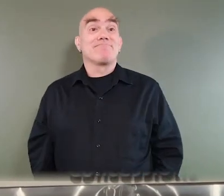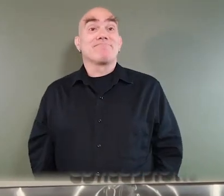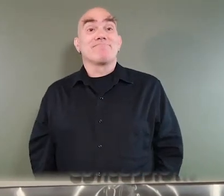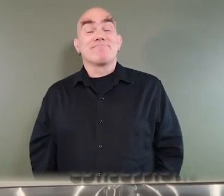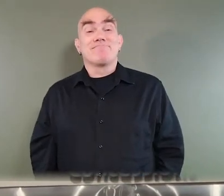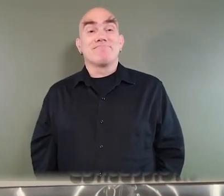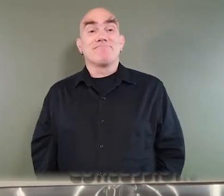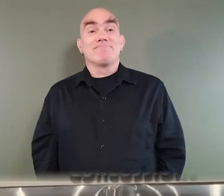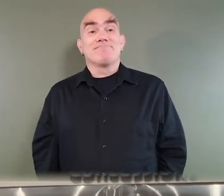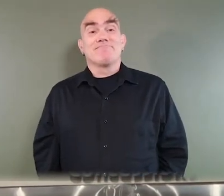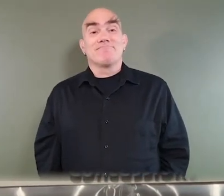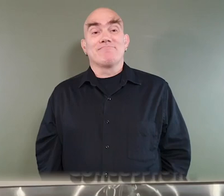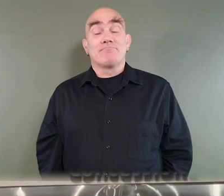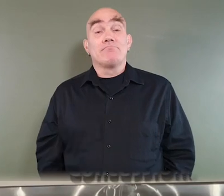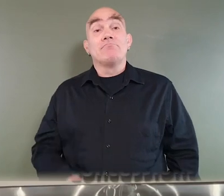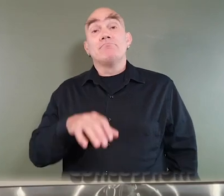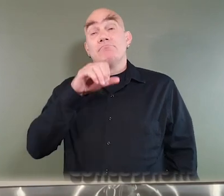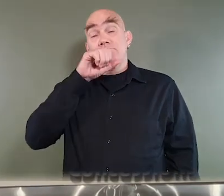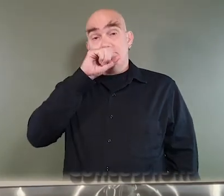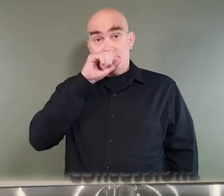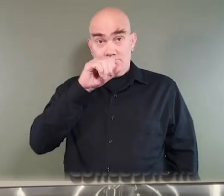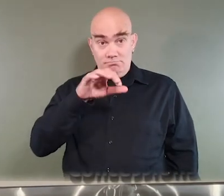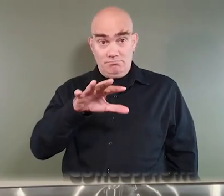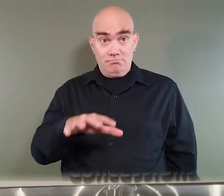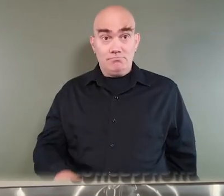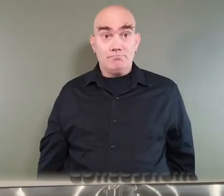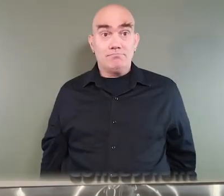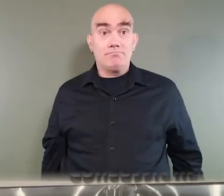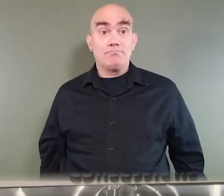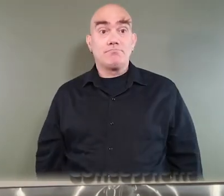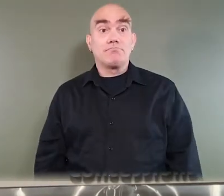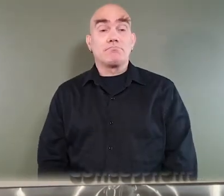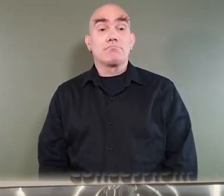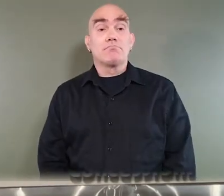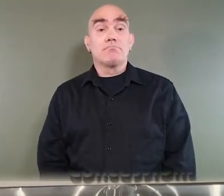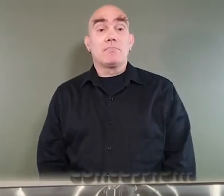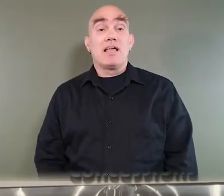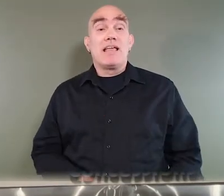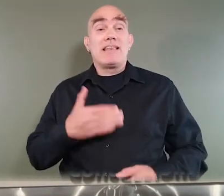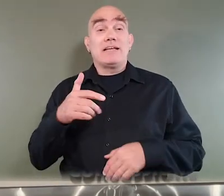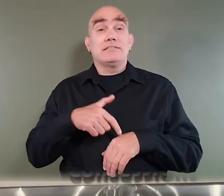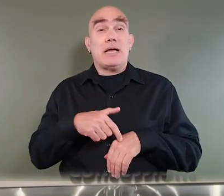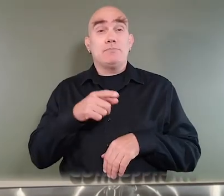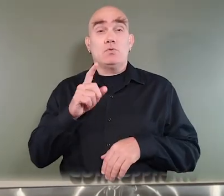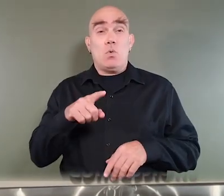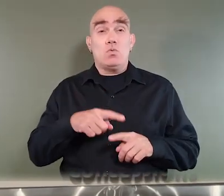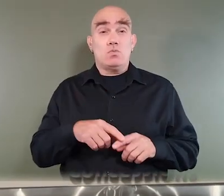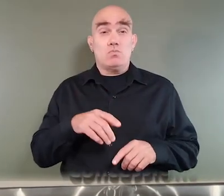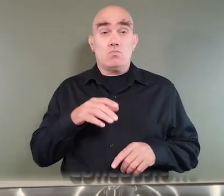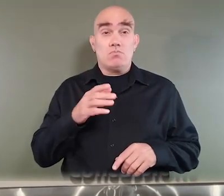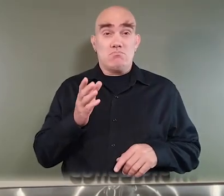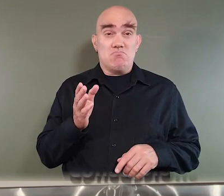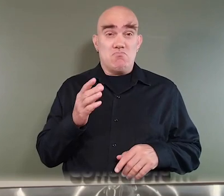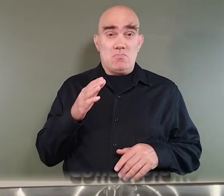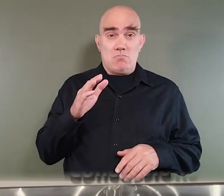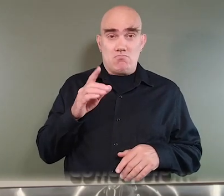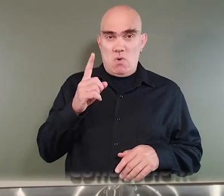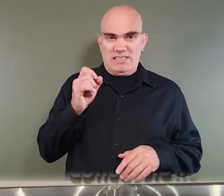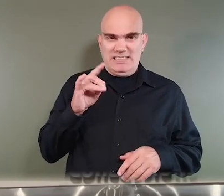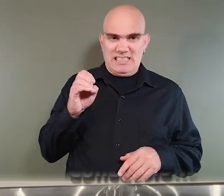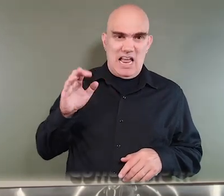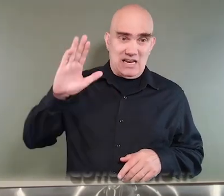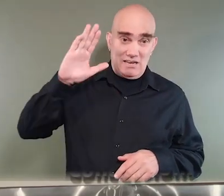And then inhale and exhale. Next time you go to one side, take the free hand and put it on the